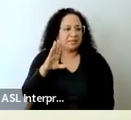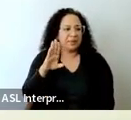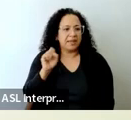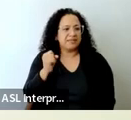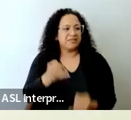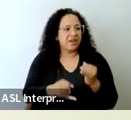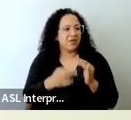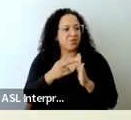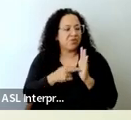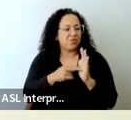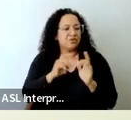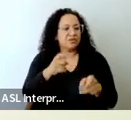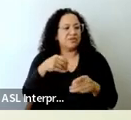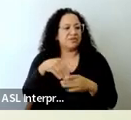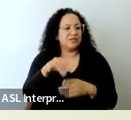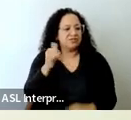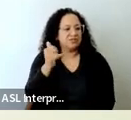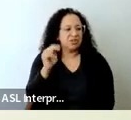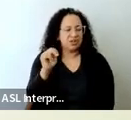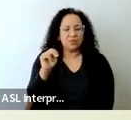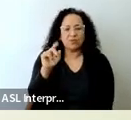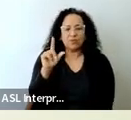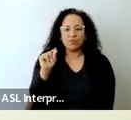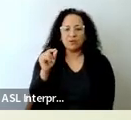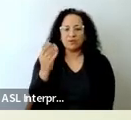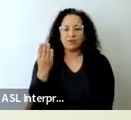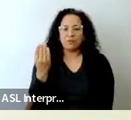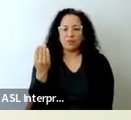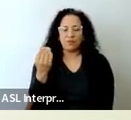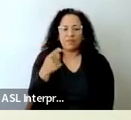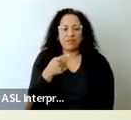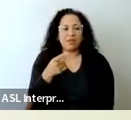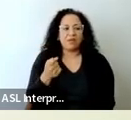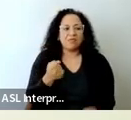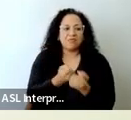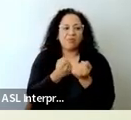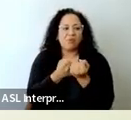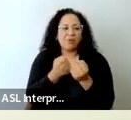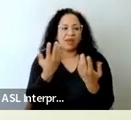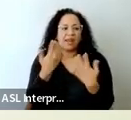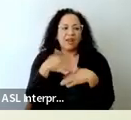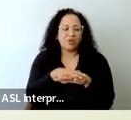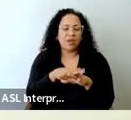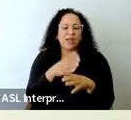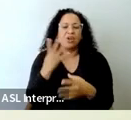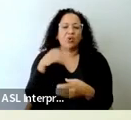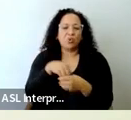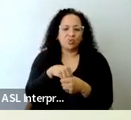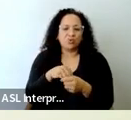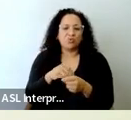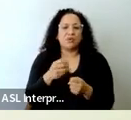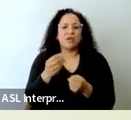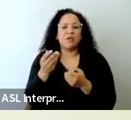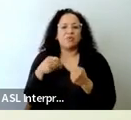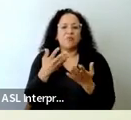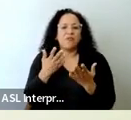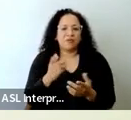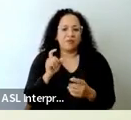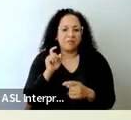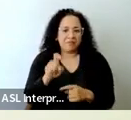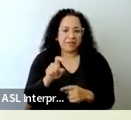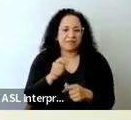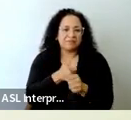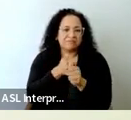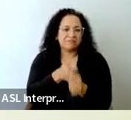which was issued in January of 2014, it promotes integration and inclusion, and providers must become compliant